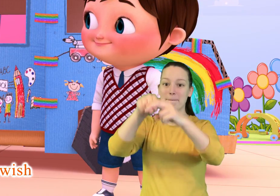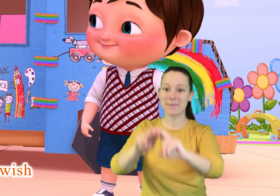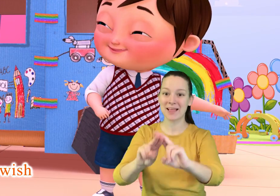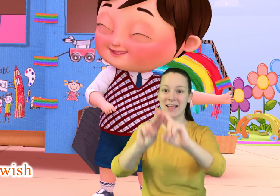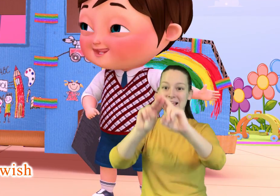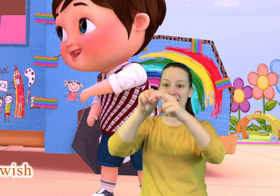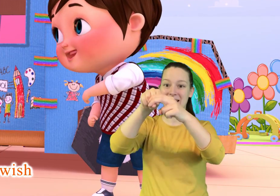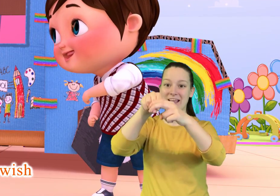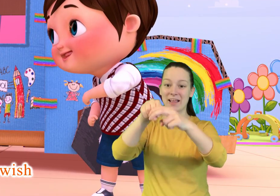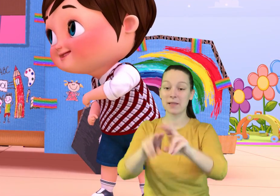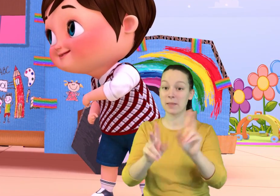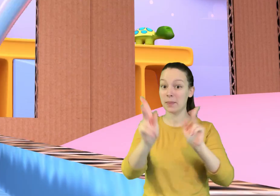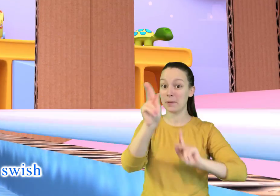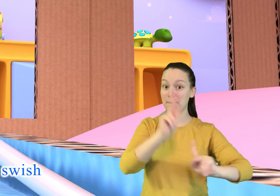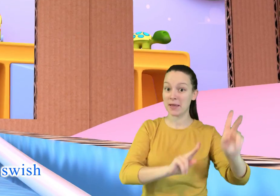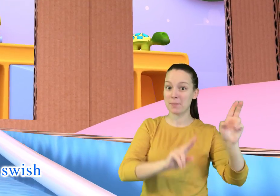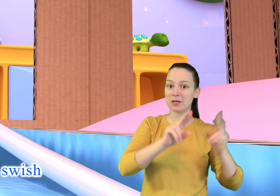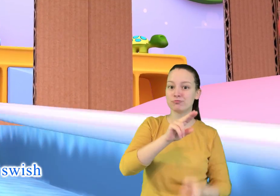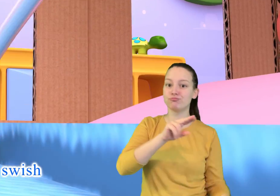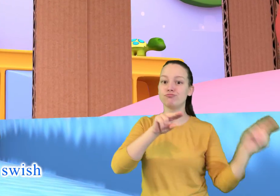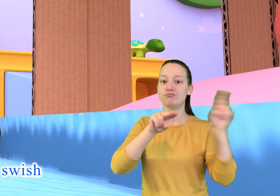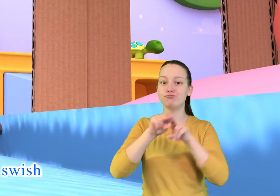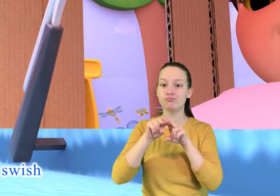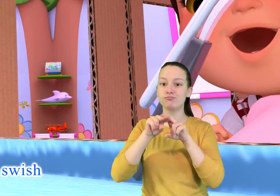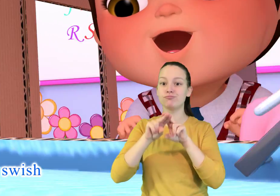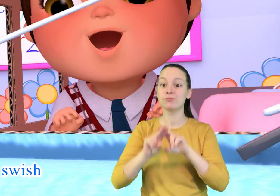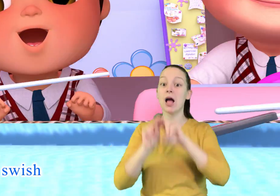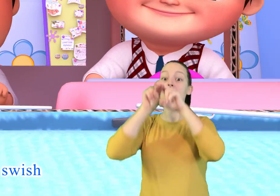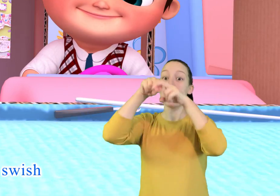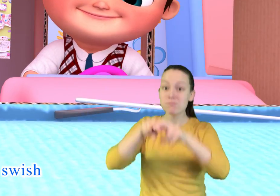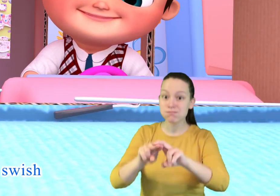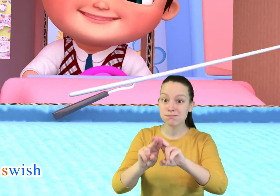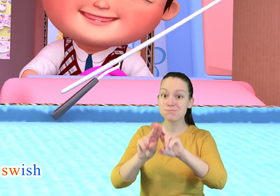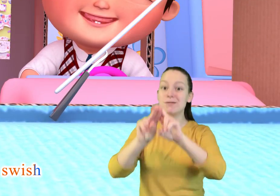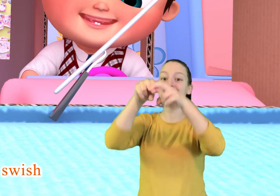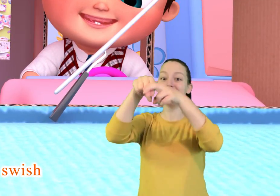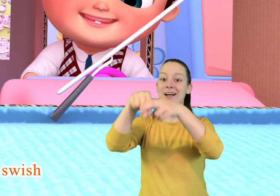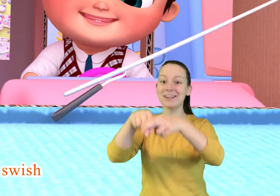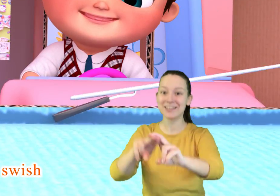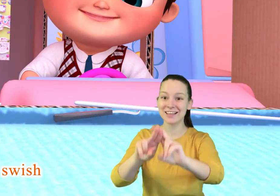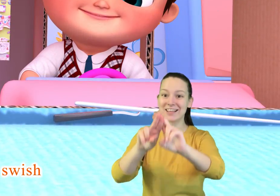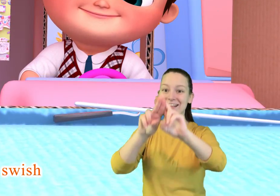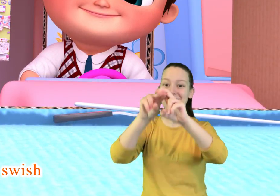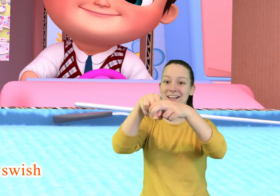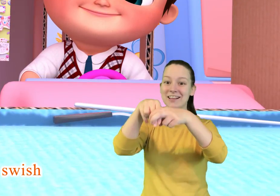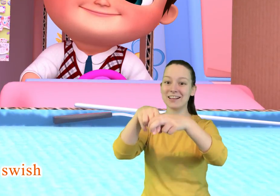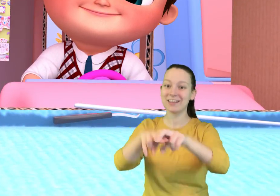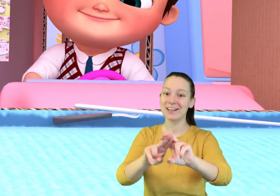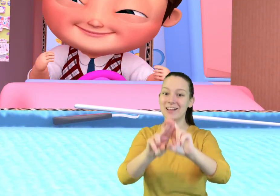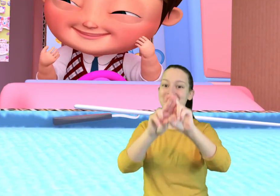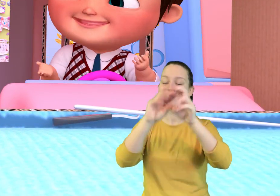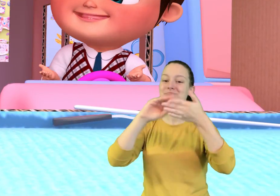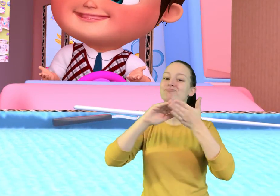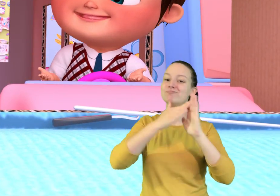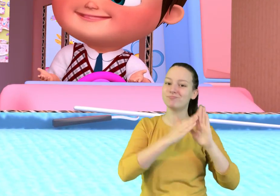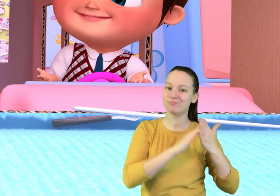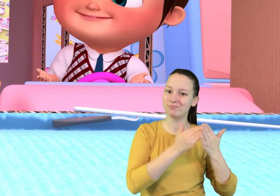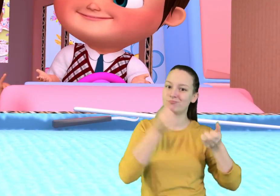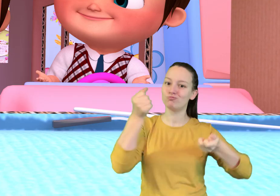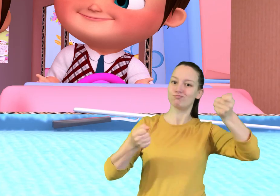Swish and swish the wipes on the bus go Swish and swish